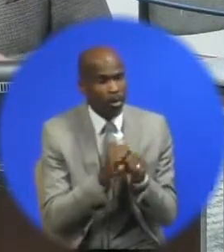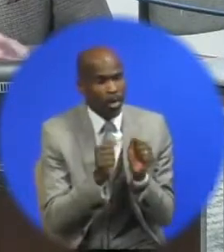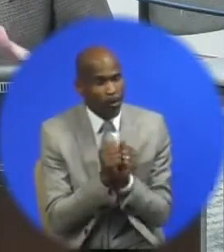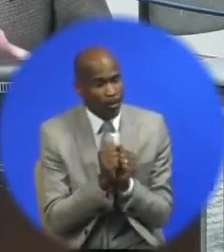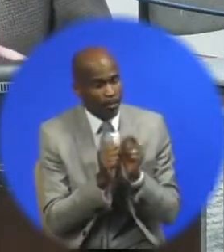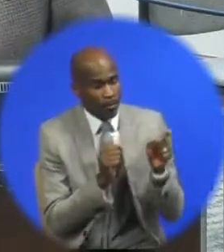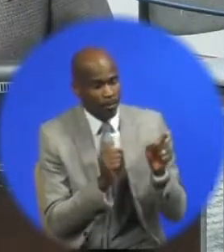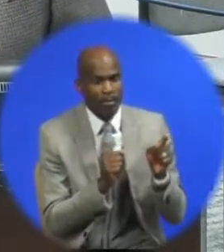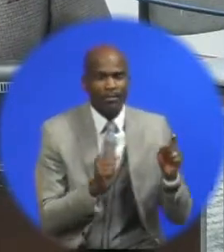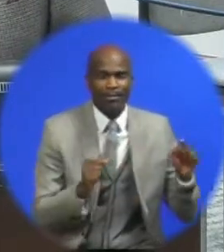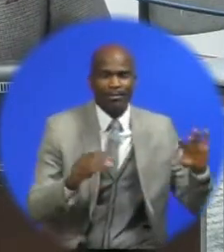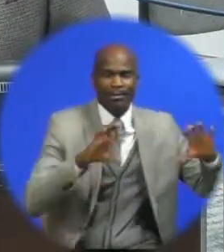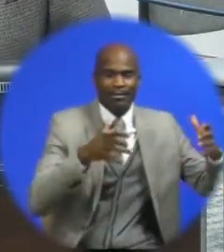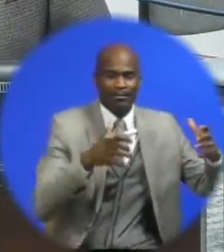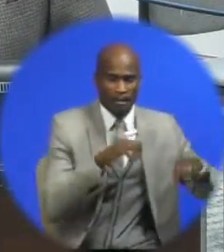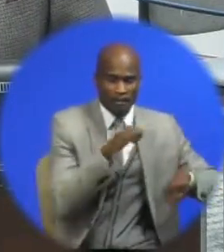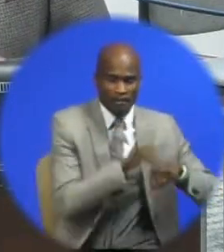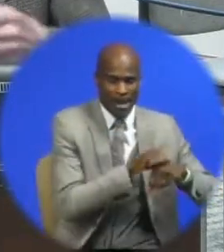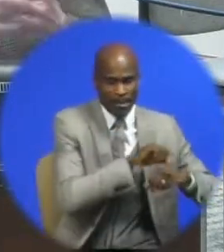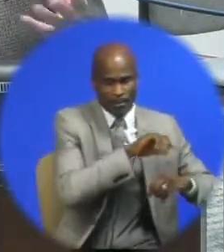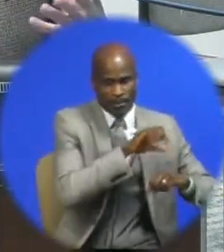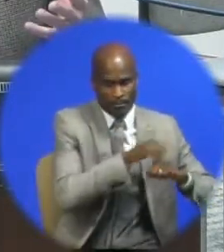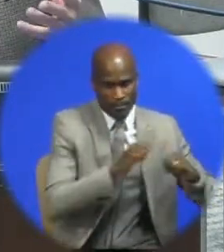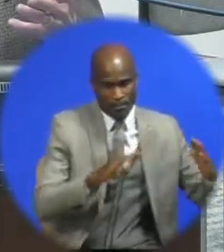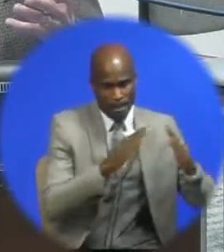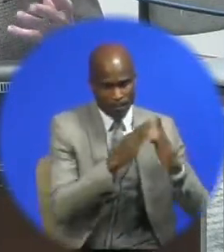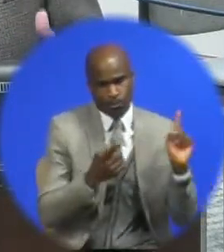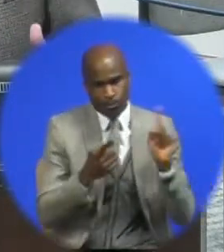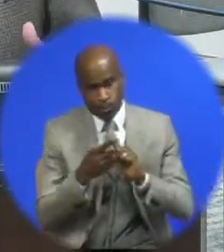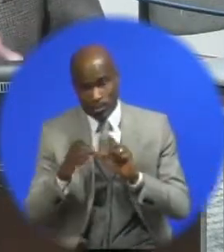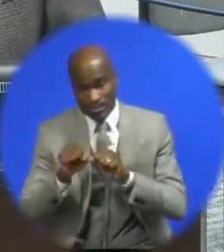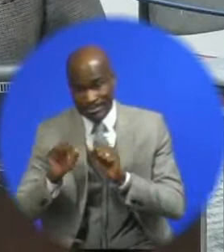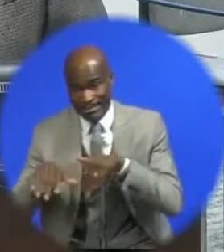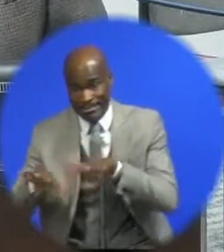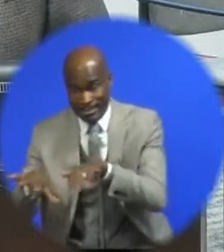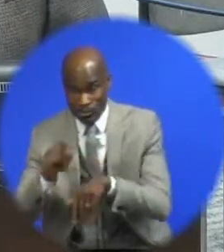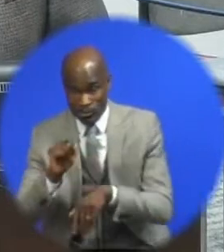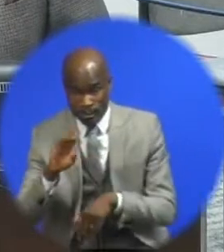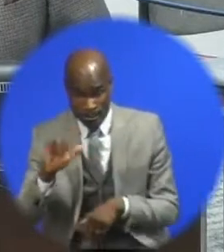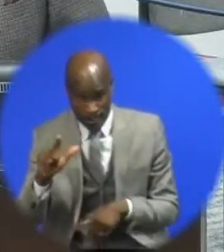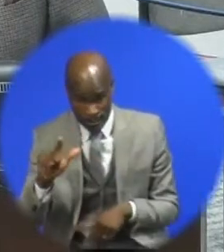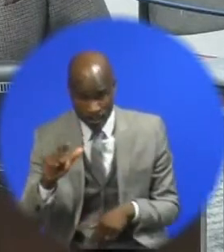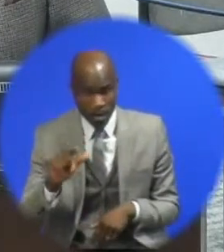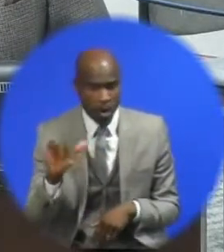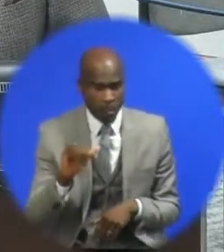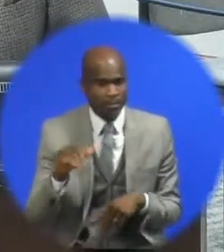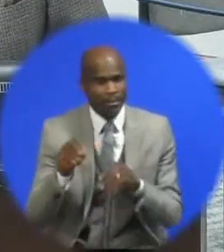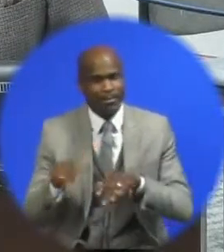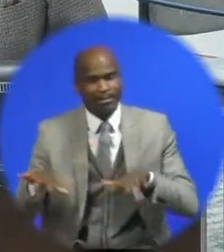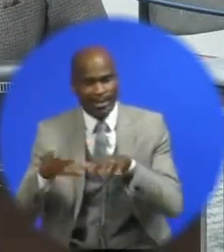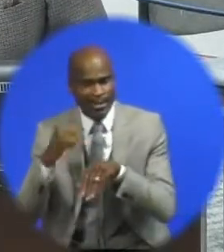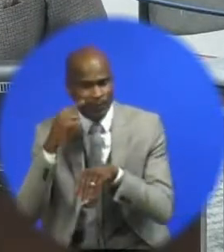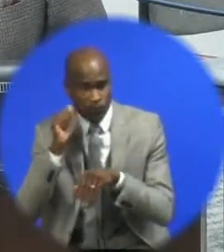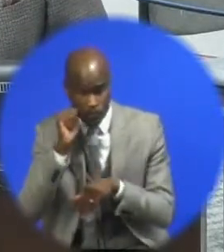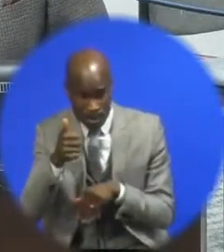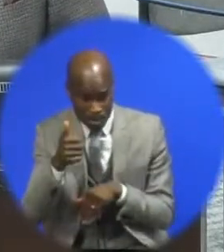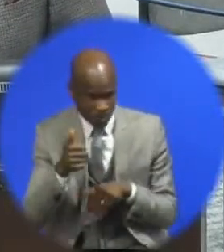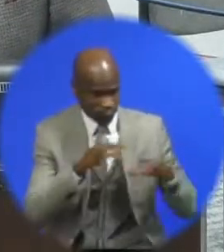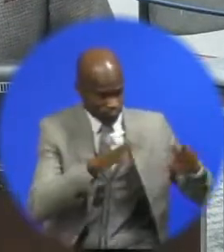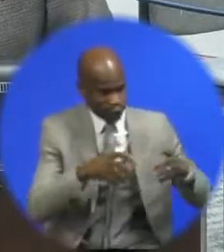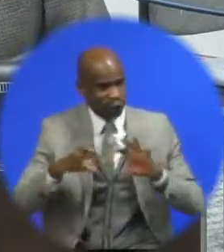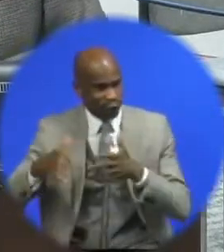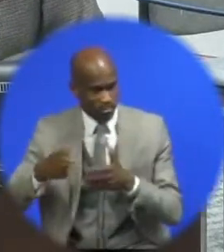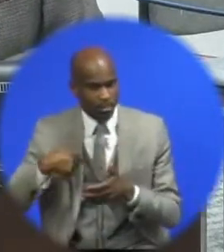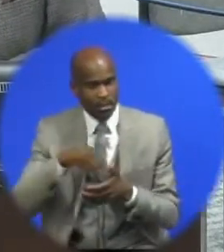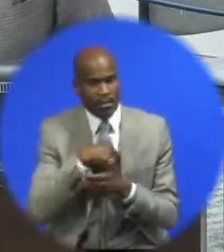with Land for Tomorrow, and that's grown from many other groups. We've come up with a funding